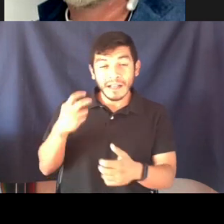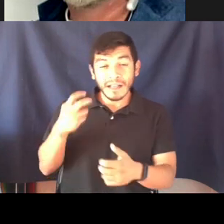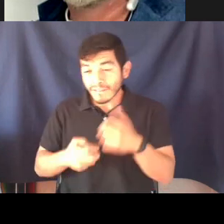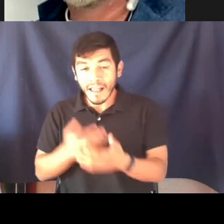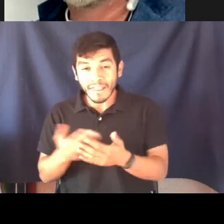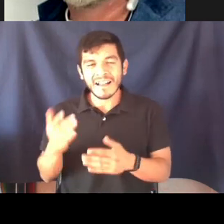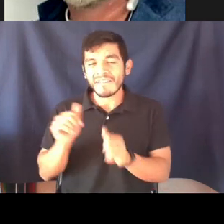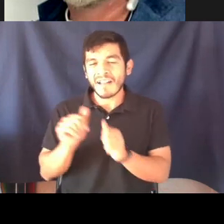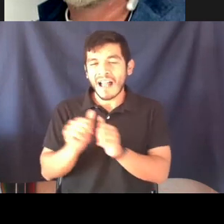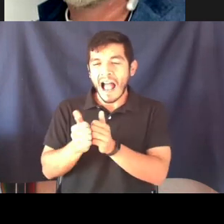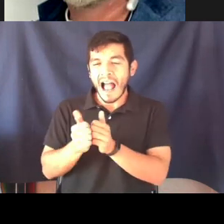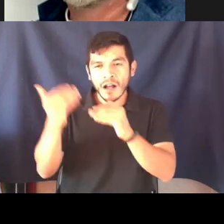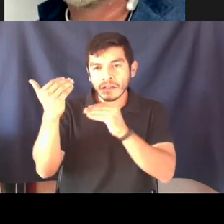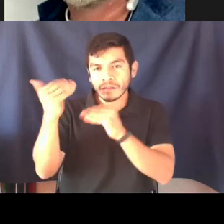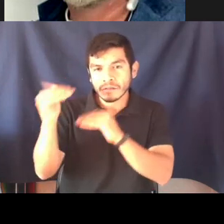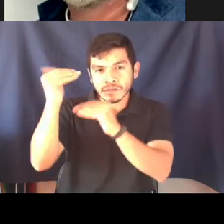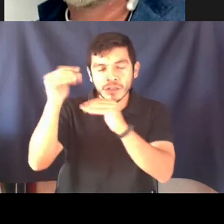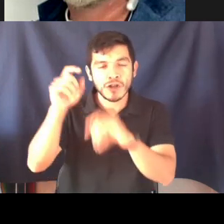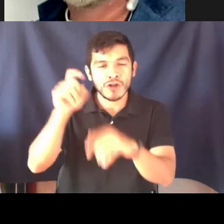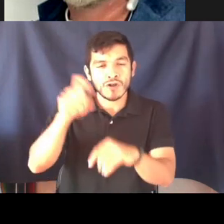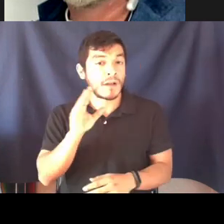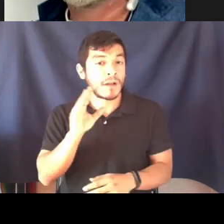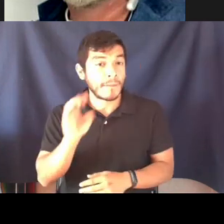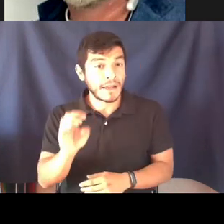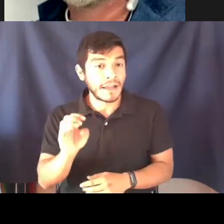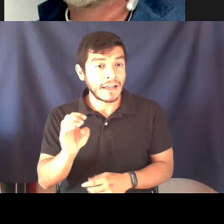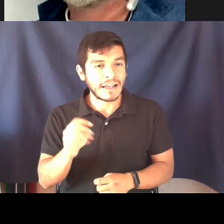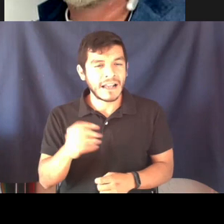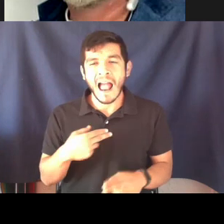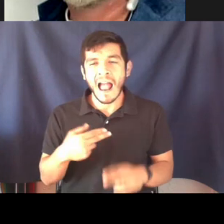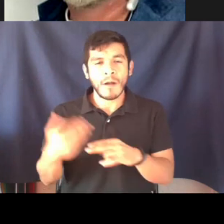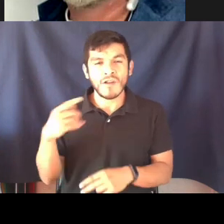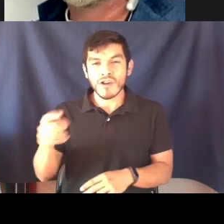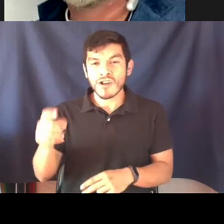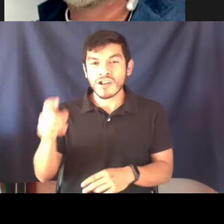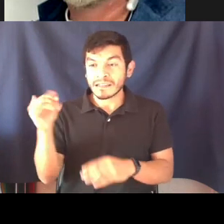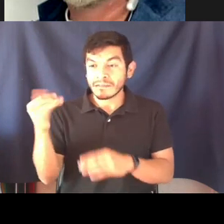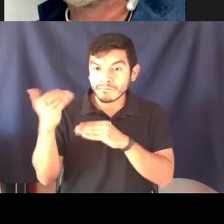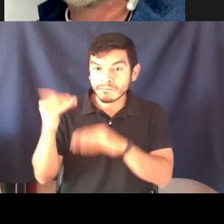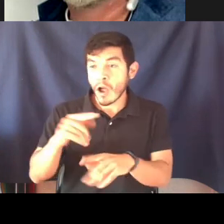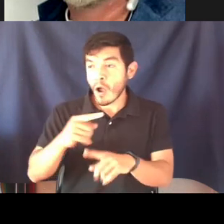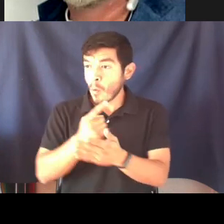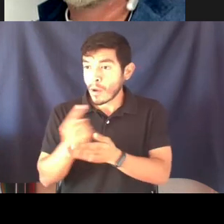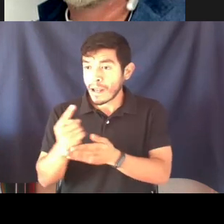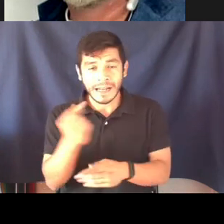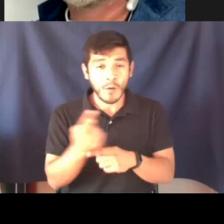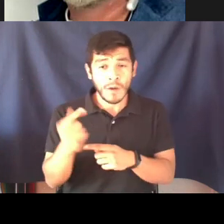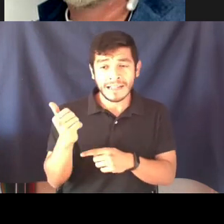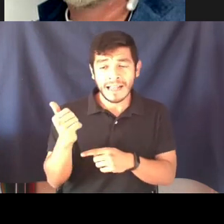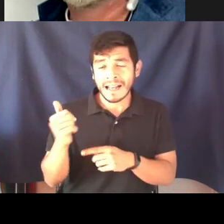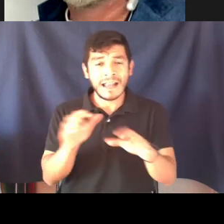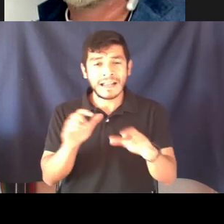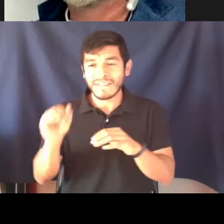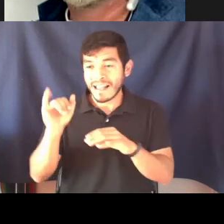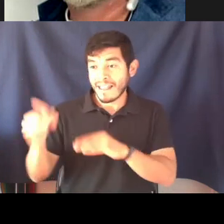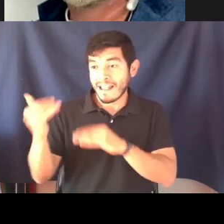mentioned earlier, if this is just a rigid, hey, it's week 10 and week 10's activity is this, and we're going to do high water no